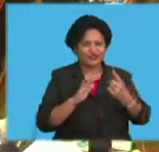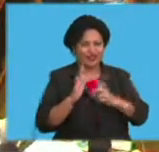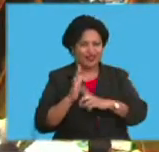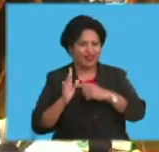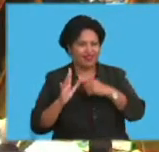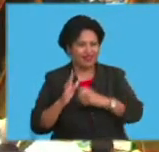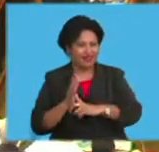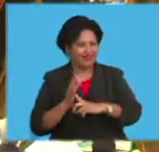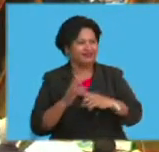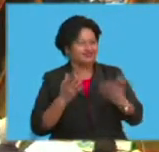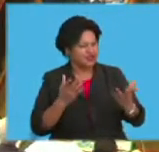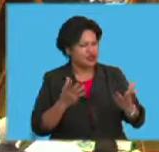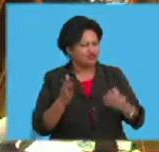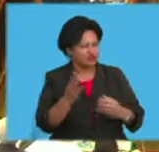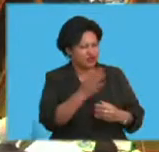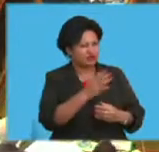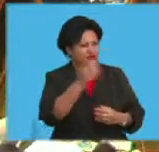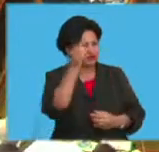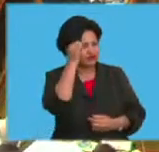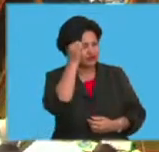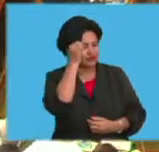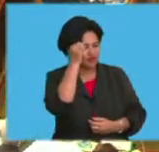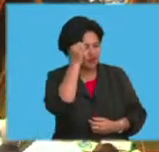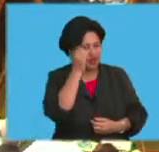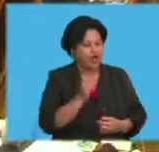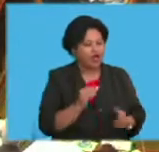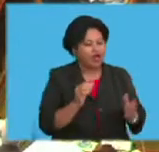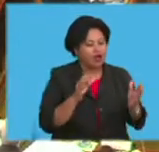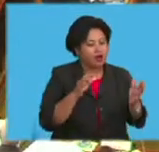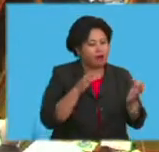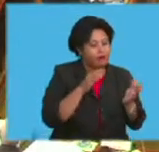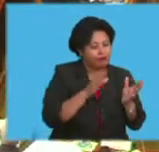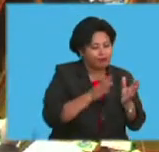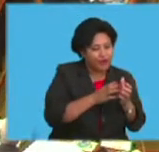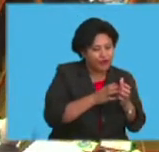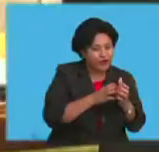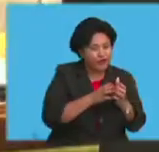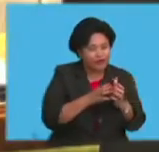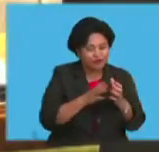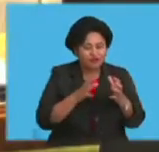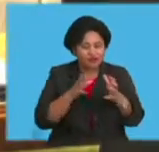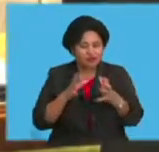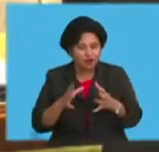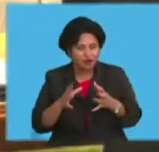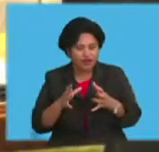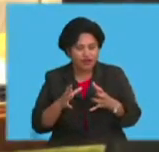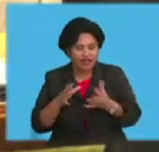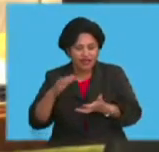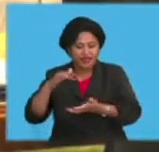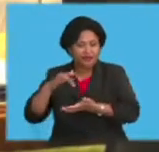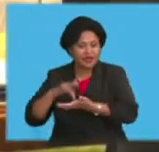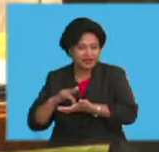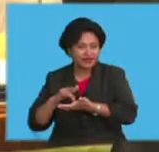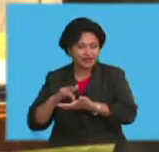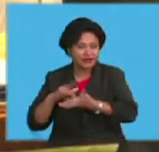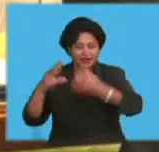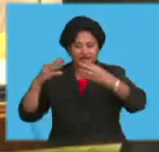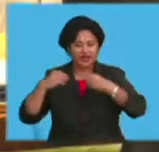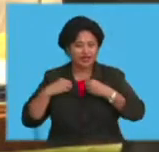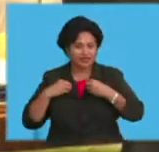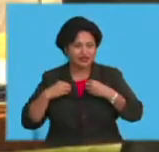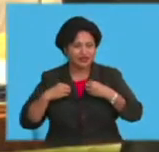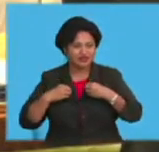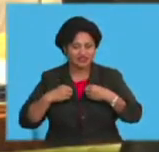common knowledge that micro and small medium enterprises are the backbone of an economy. Madam